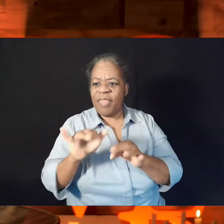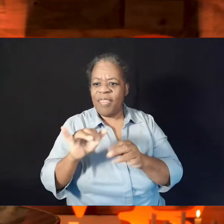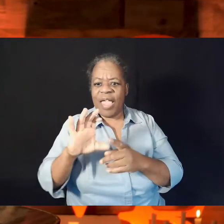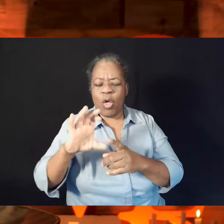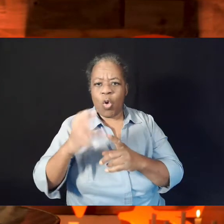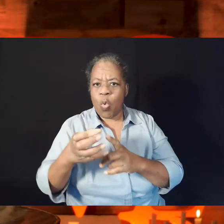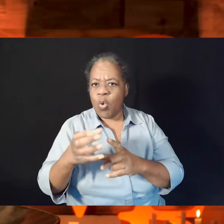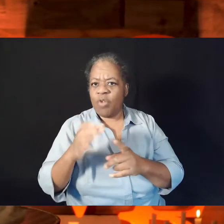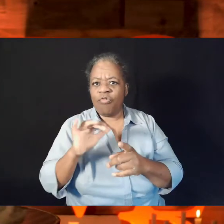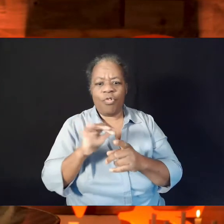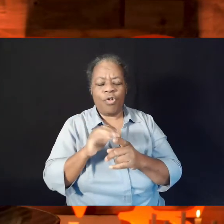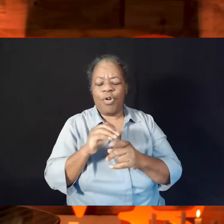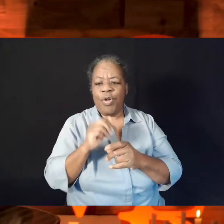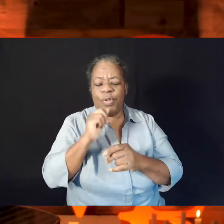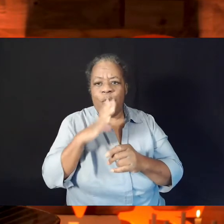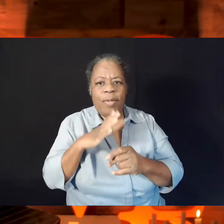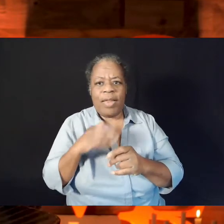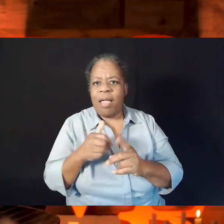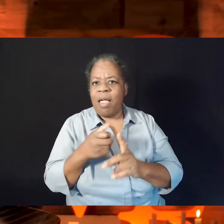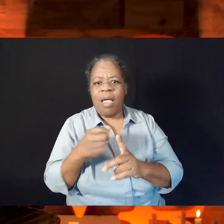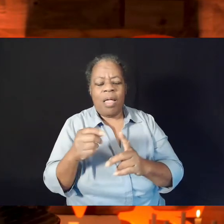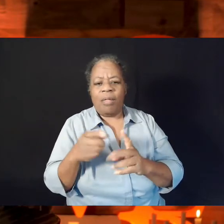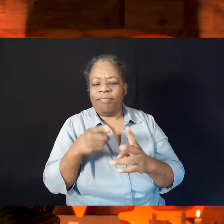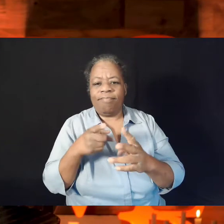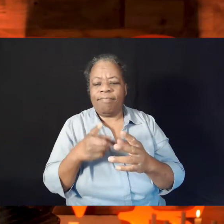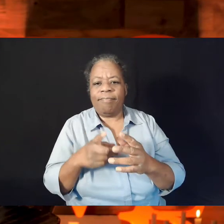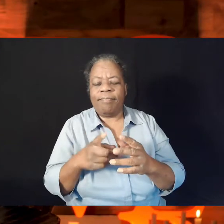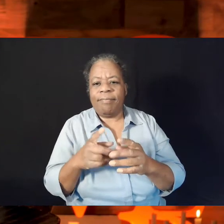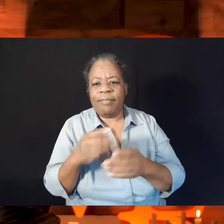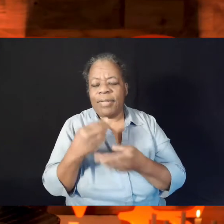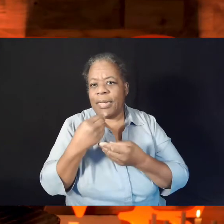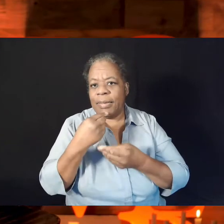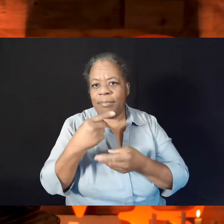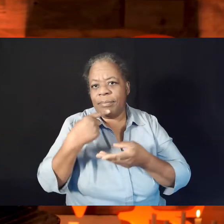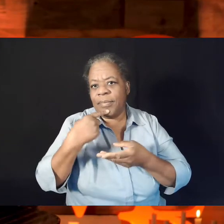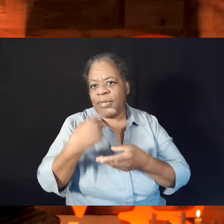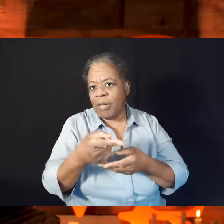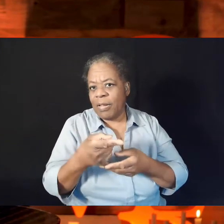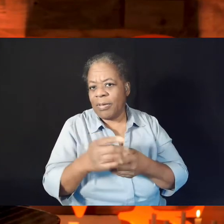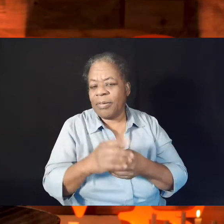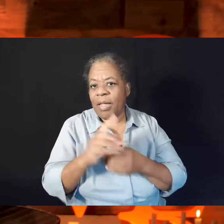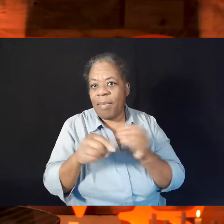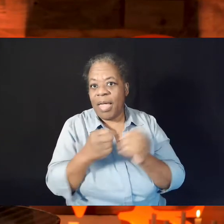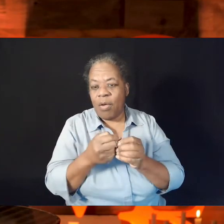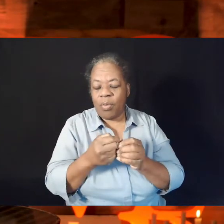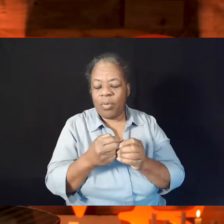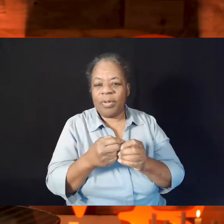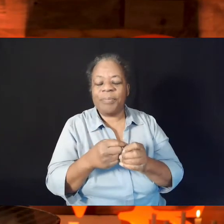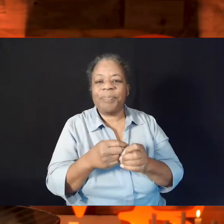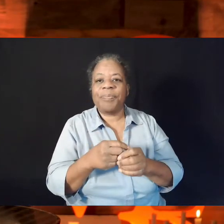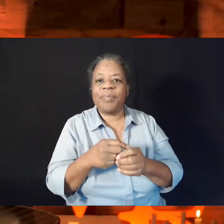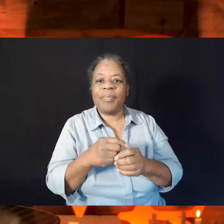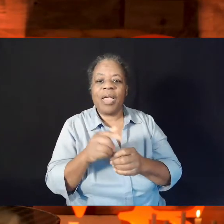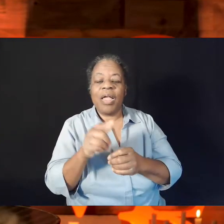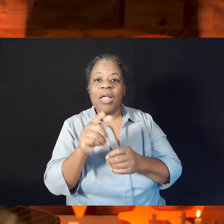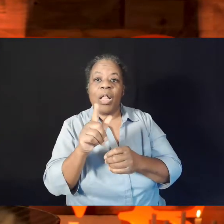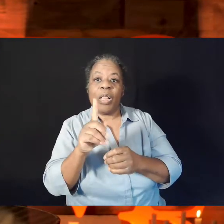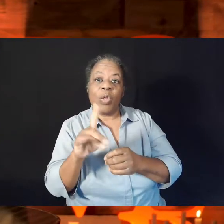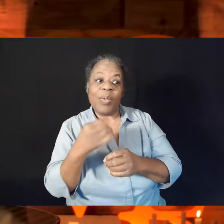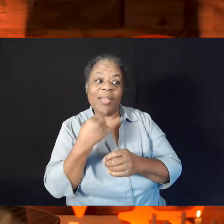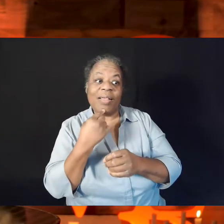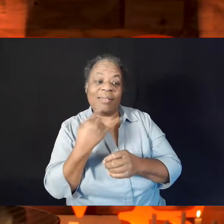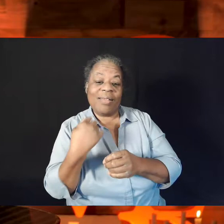patriarchal dominance. Luke goes on to tell us about their relationship with God and their family, or lack